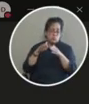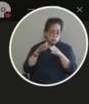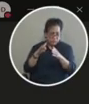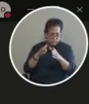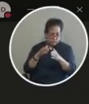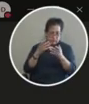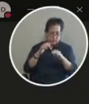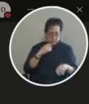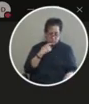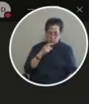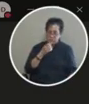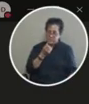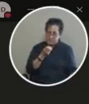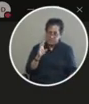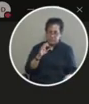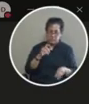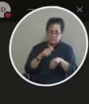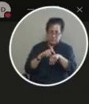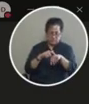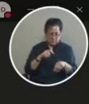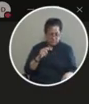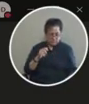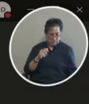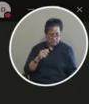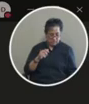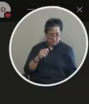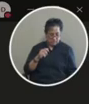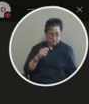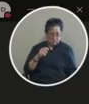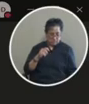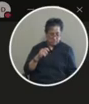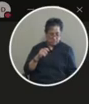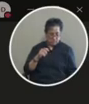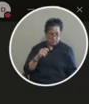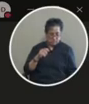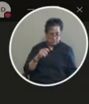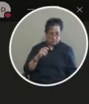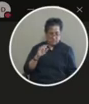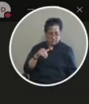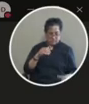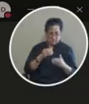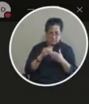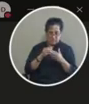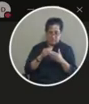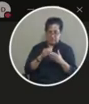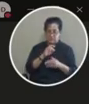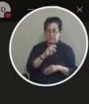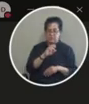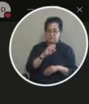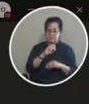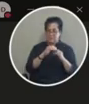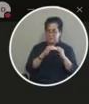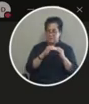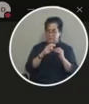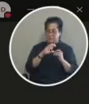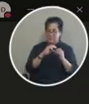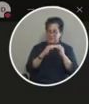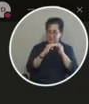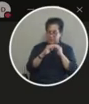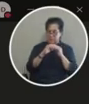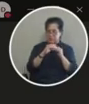several times that the dollars would go into the rate stabilization fund, and we did discuss that.